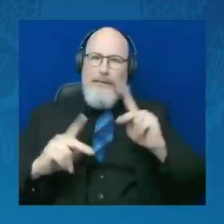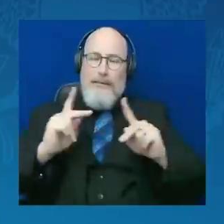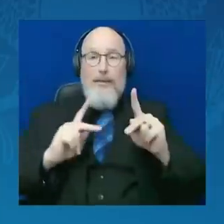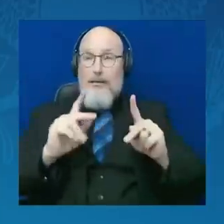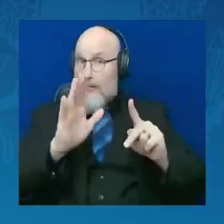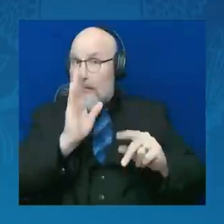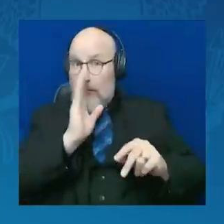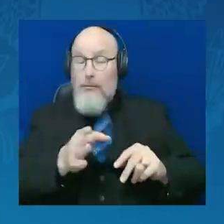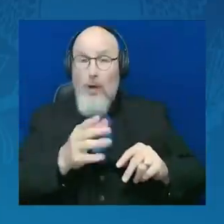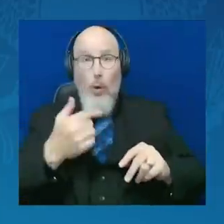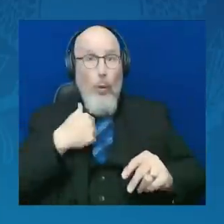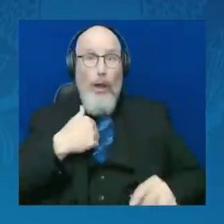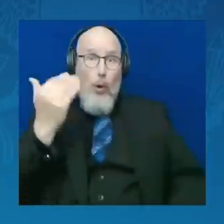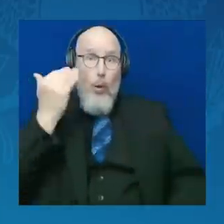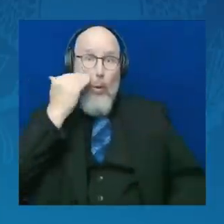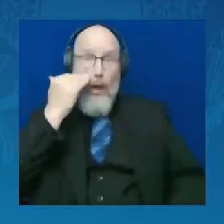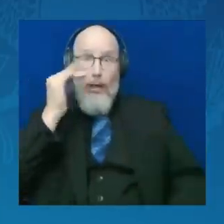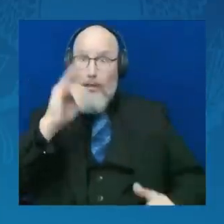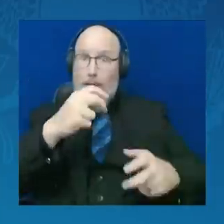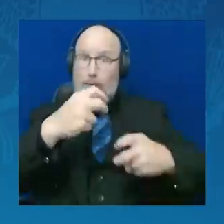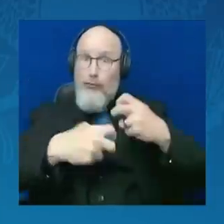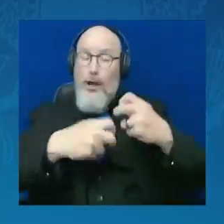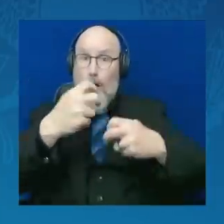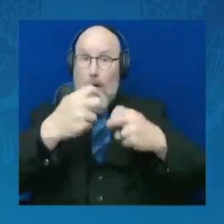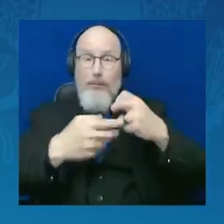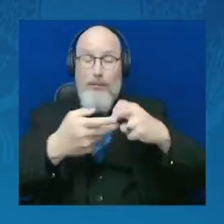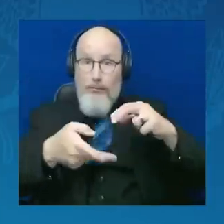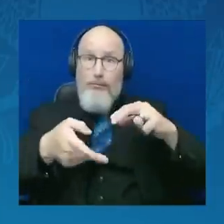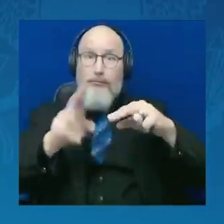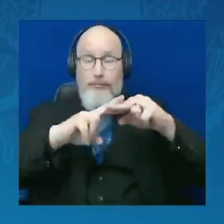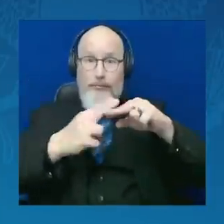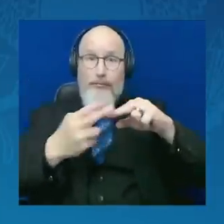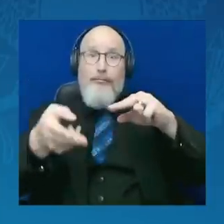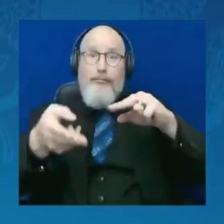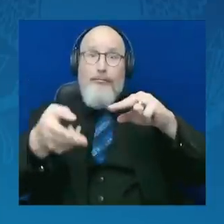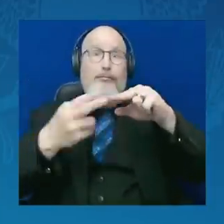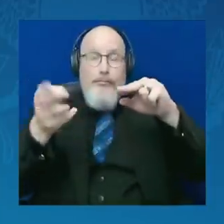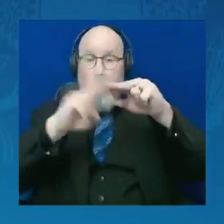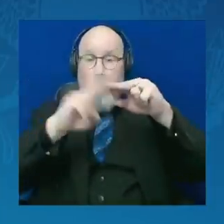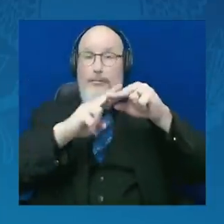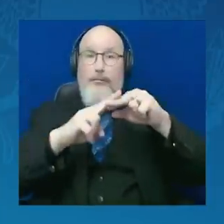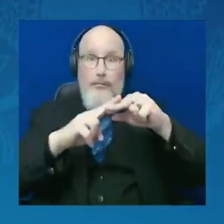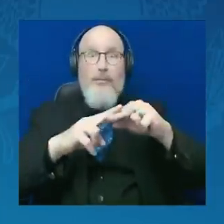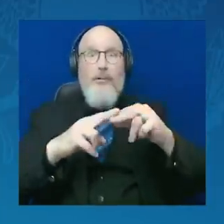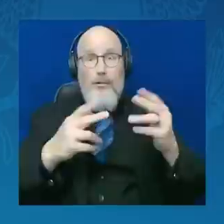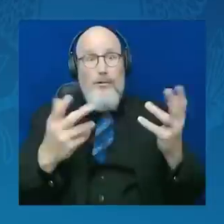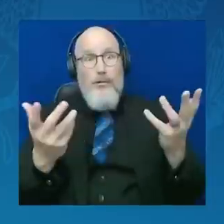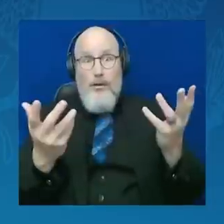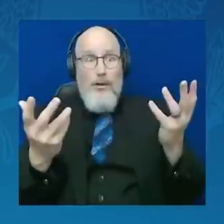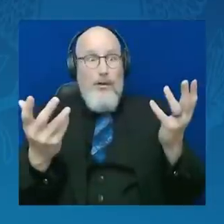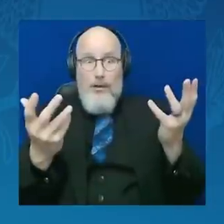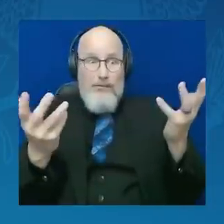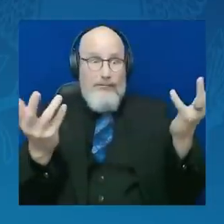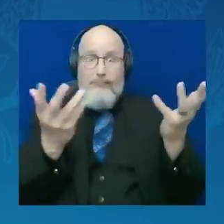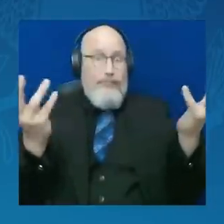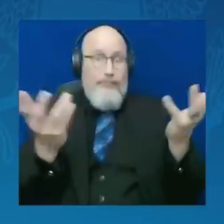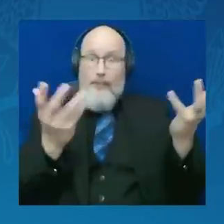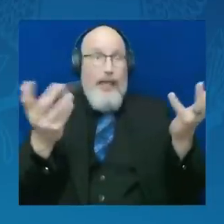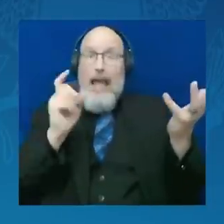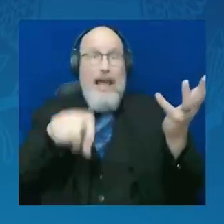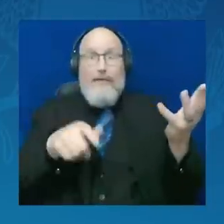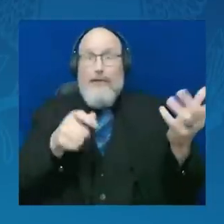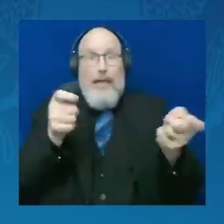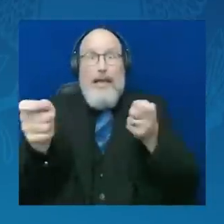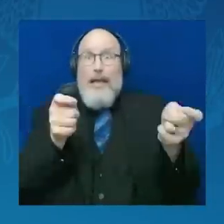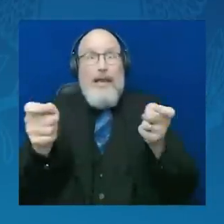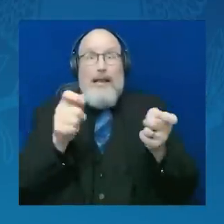the problem is growing and that this problem is increasing. We have to somehow handle it, and we do not have